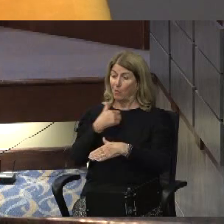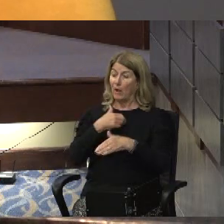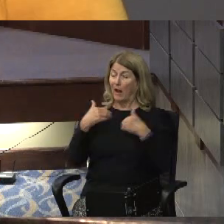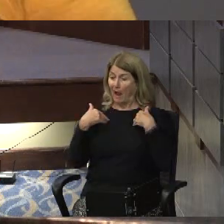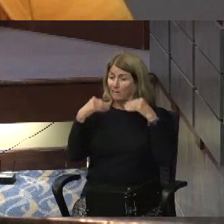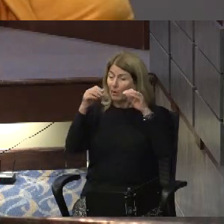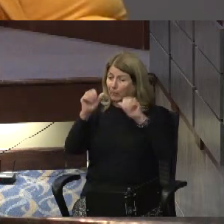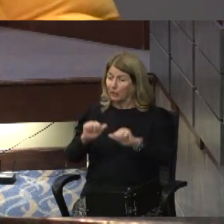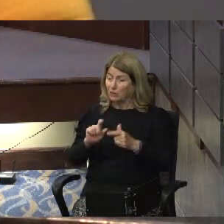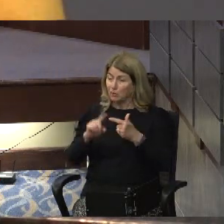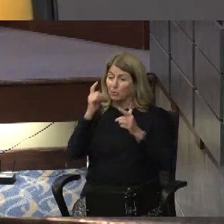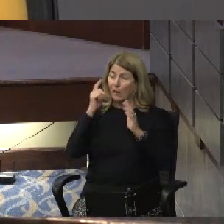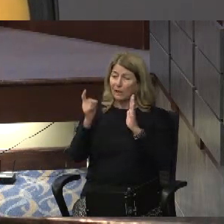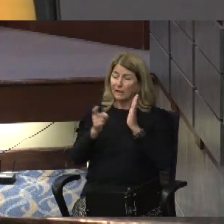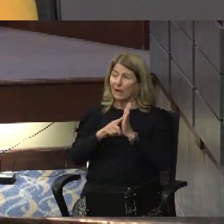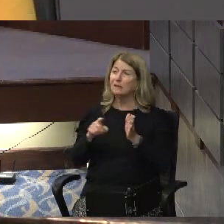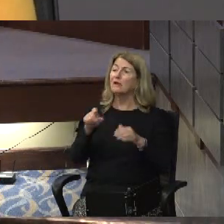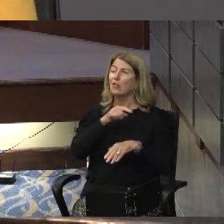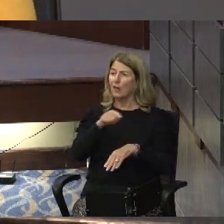jewels that they are.